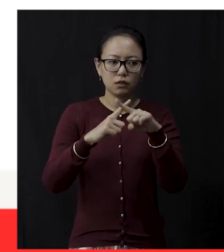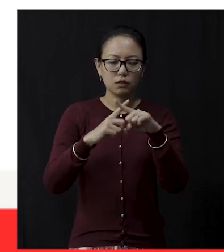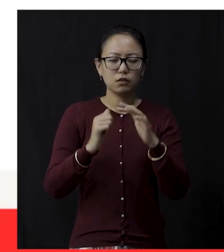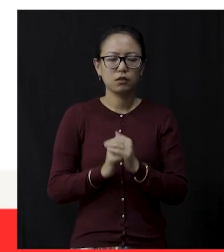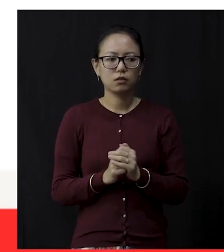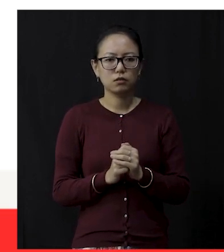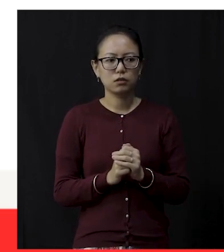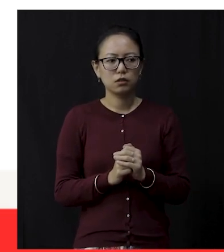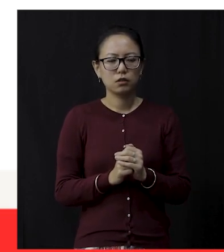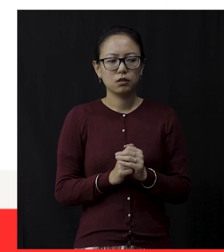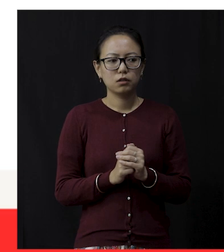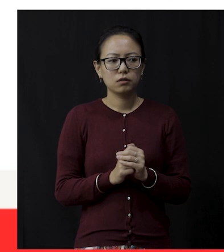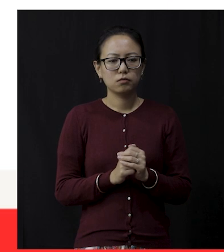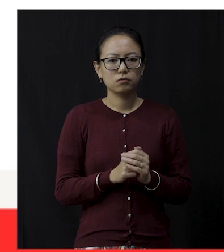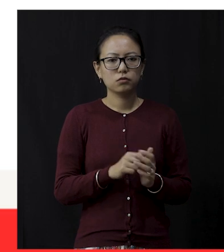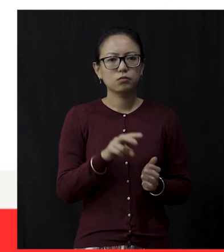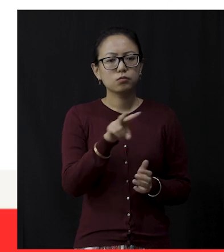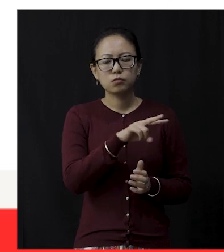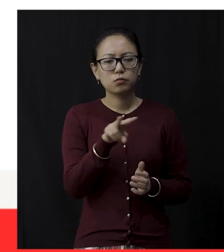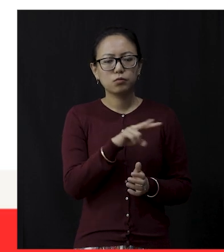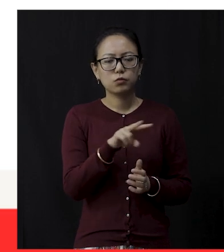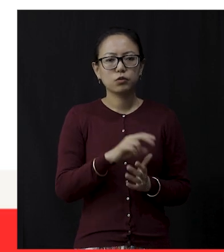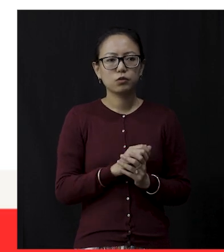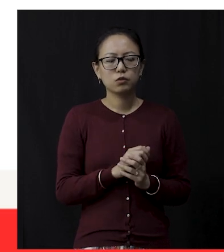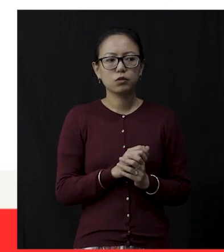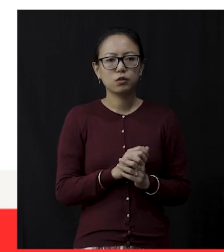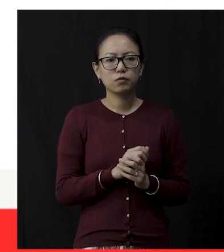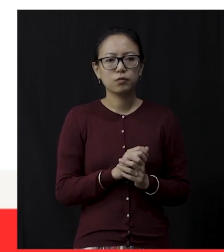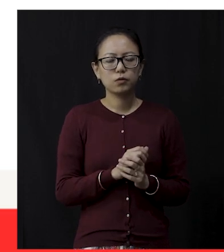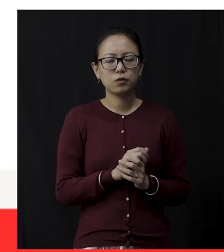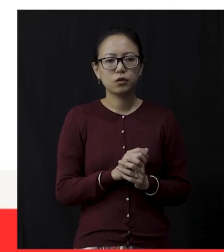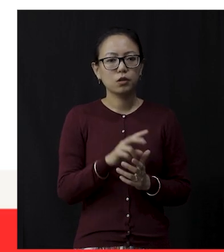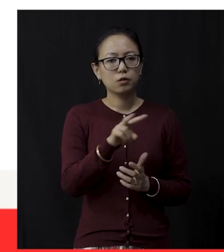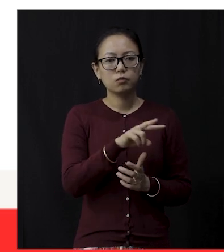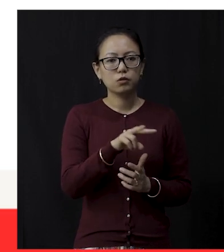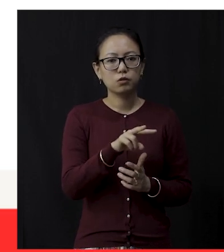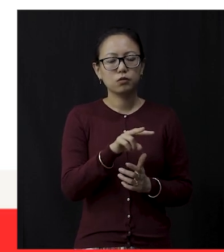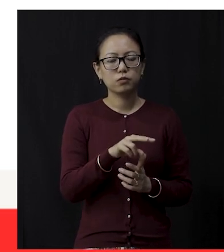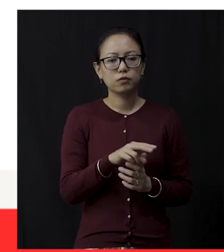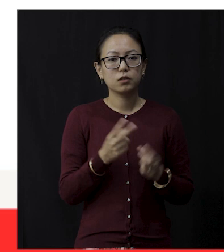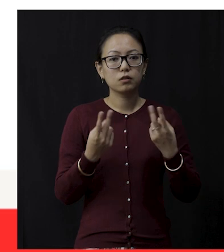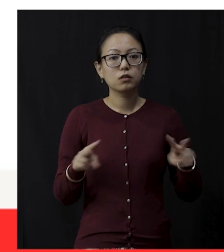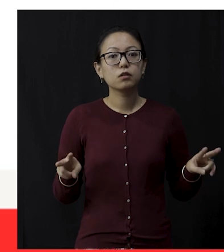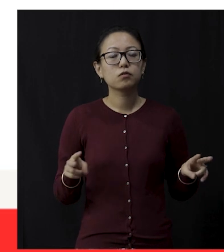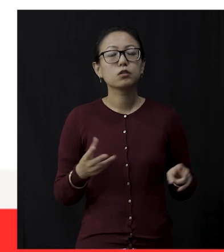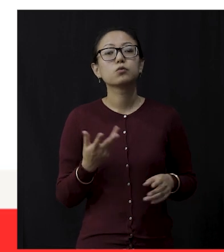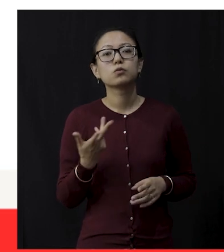F-O-X. So the difference that we can see here is deer has a horn,